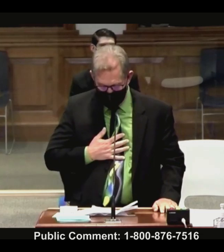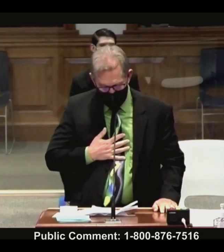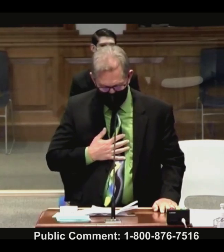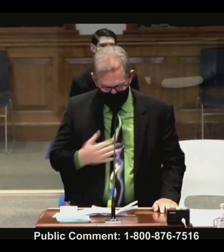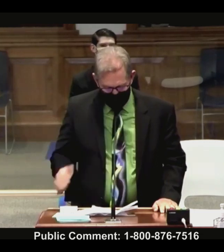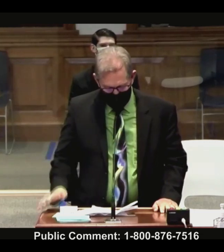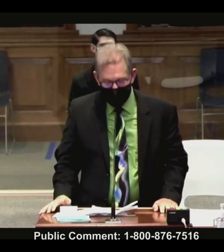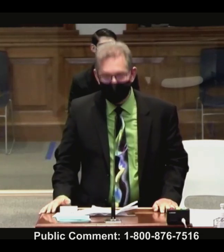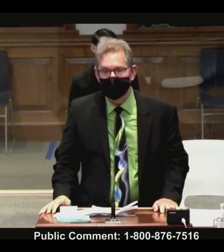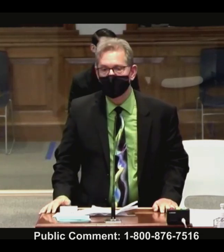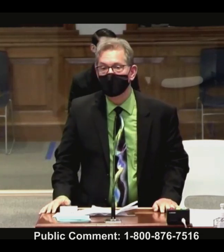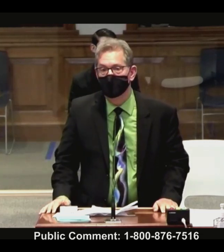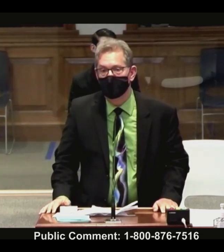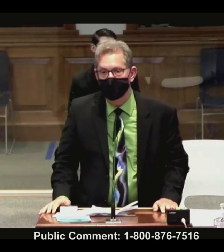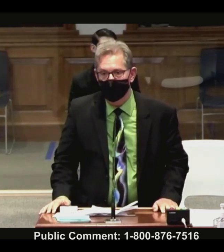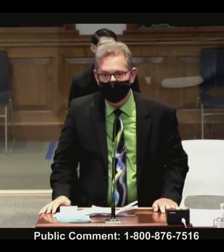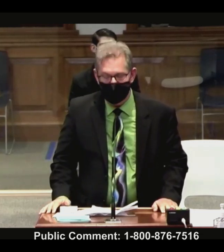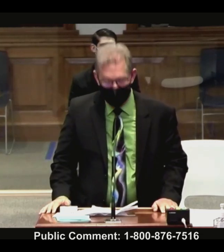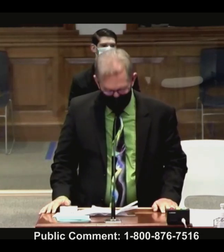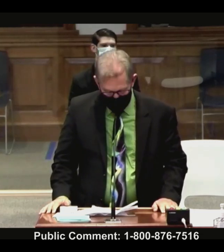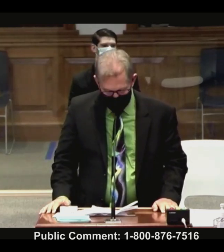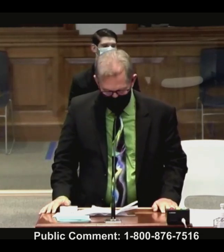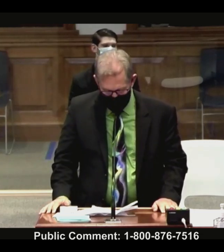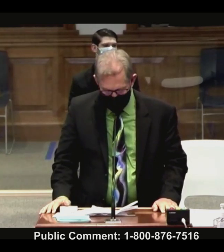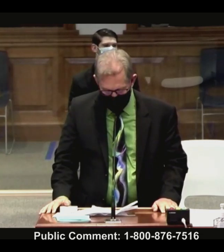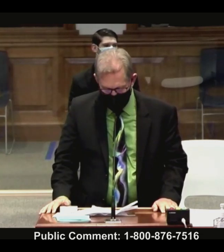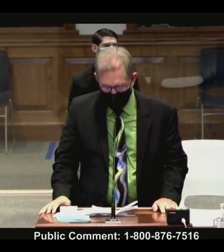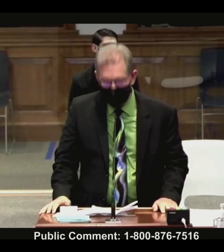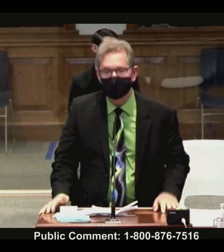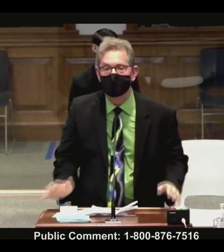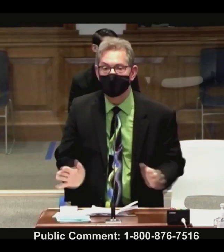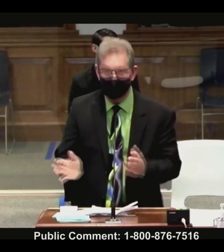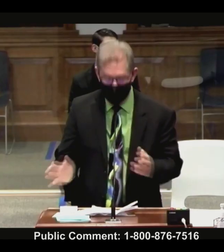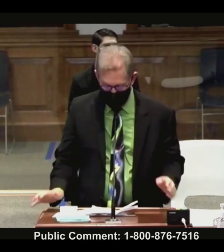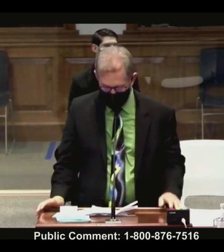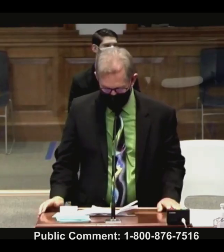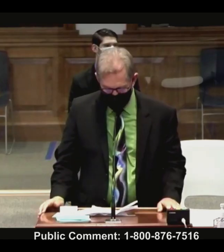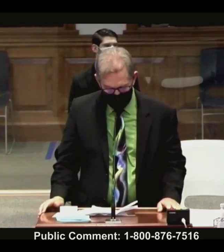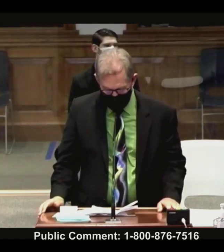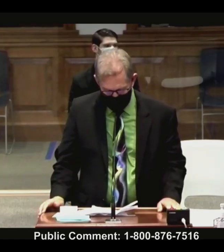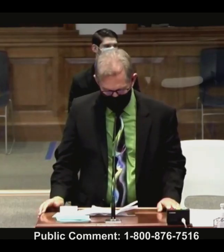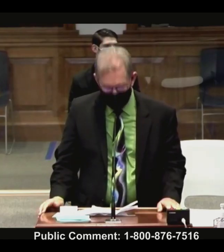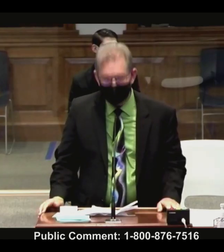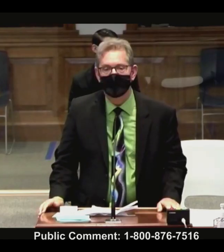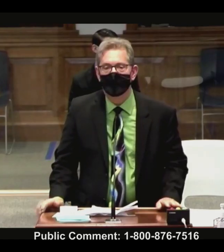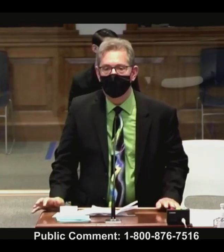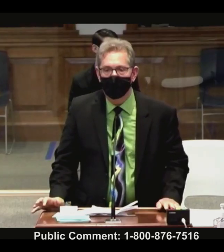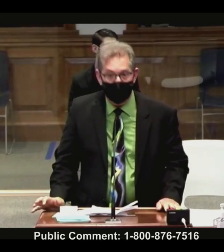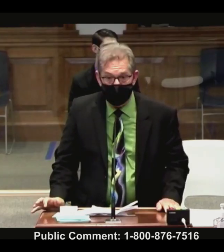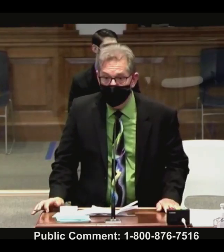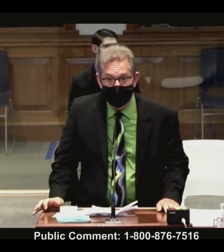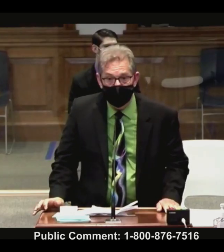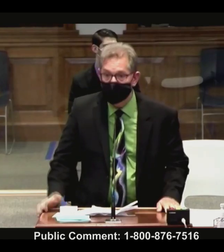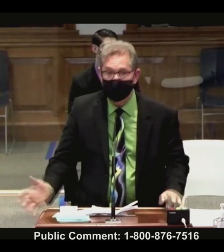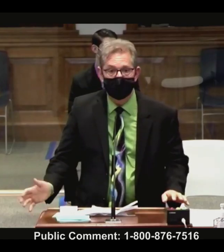them both for plants and animals, and so she tried to steer me in that direction early on. While I was growing